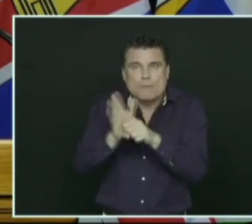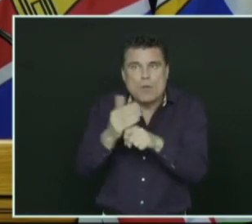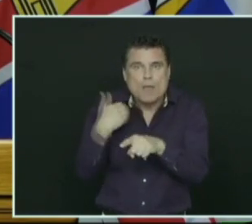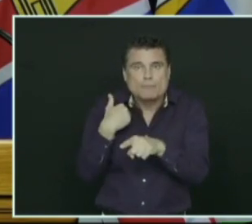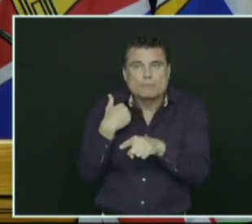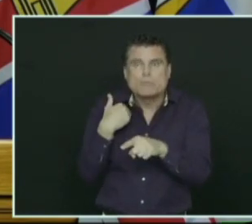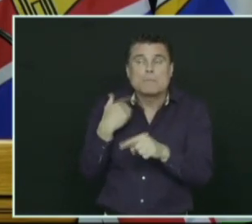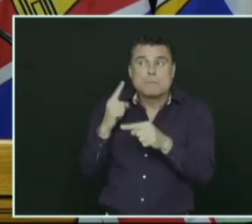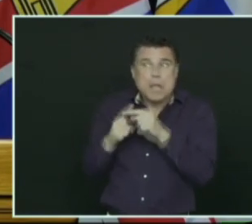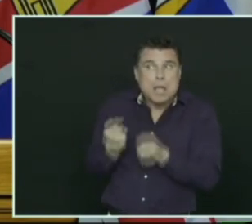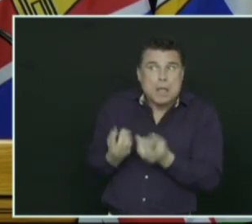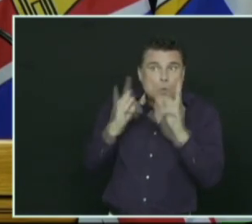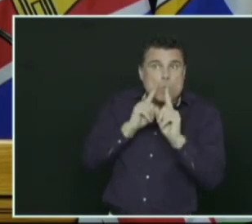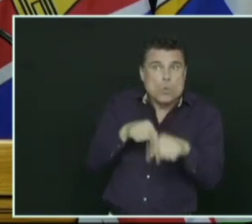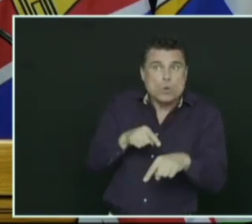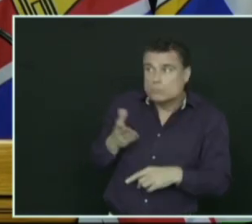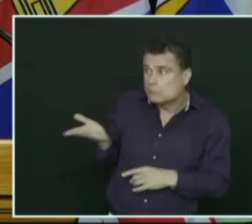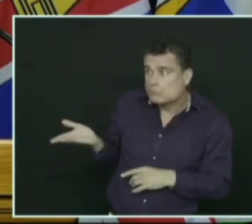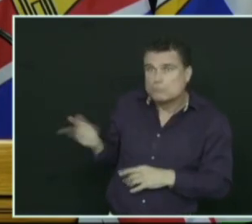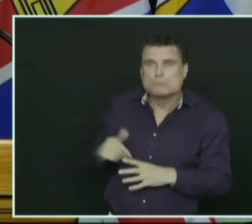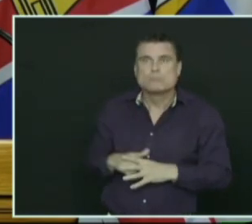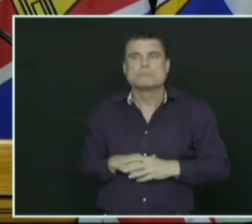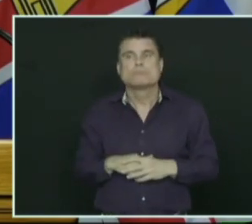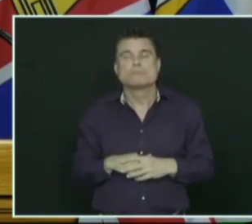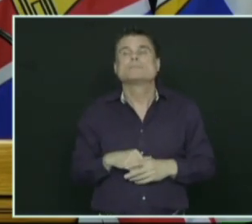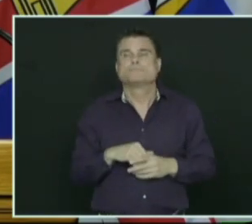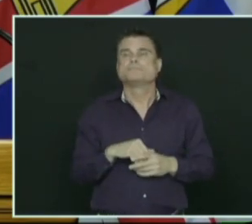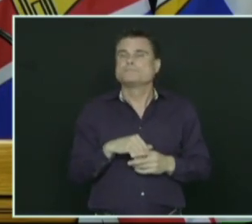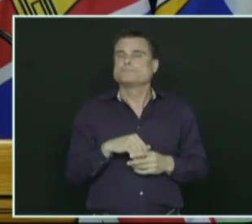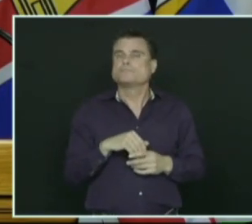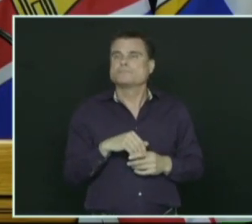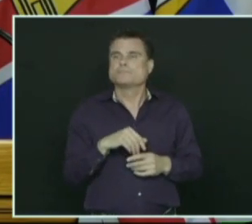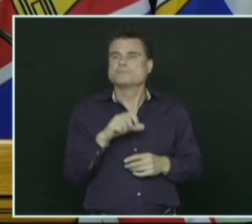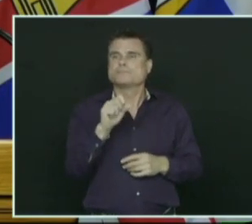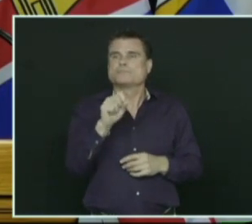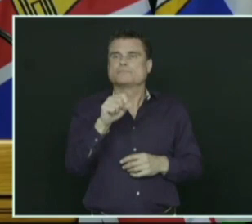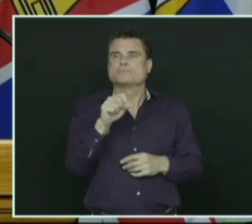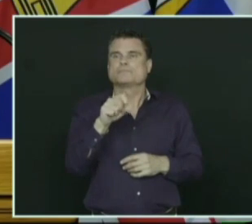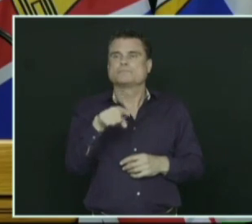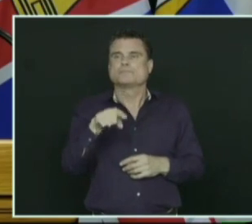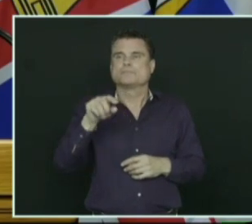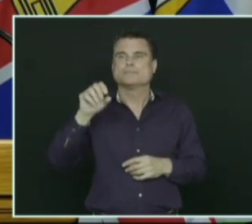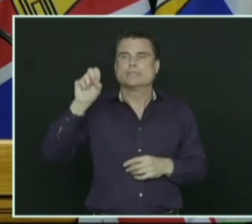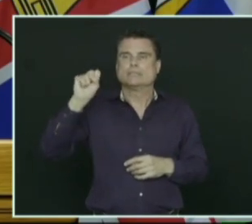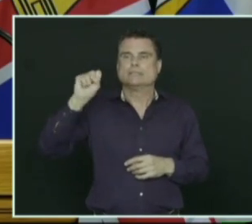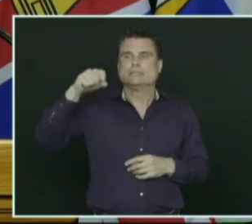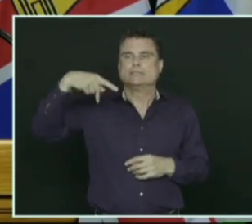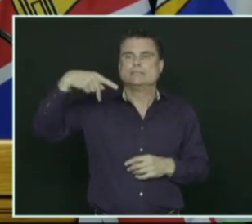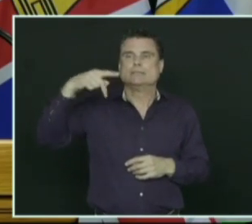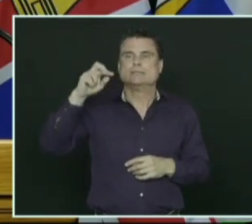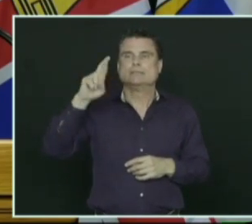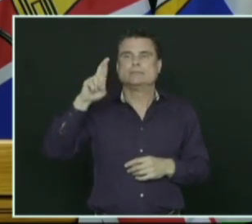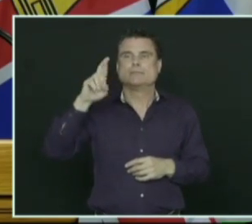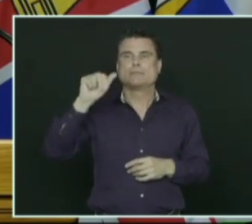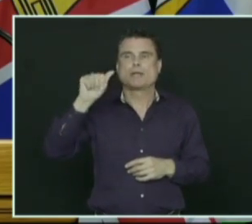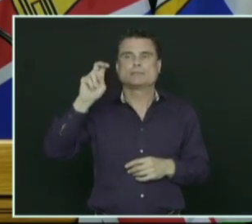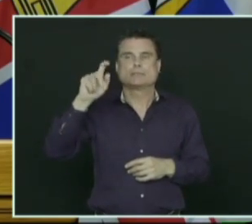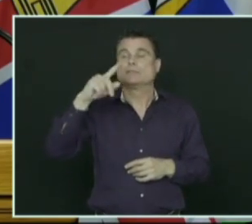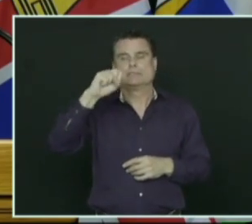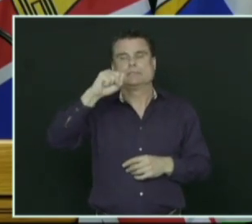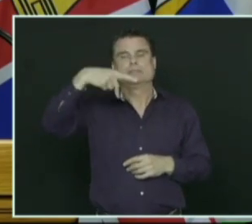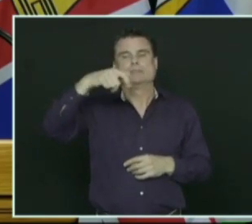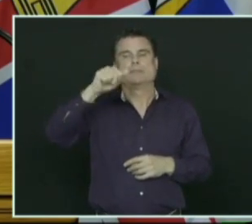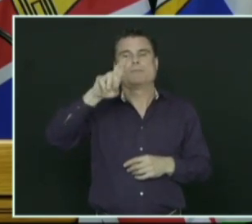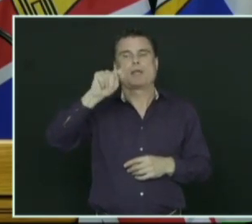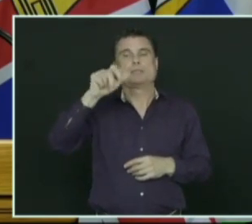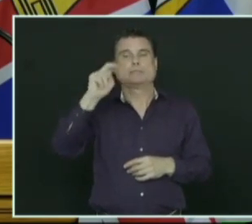has been rolled out over the next week or so. So this new test has very low capacity as well, so that you can't